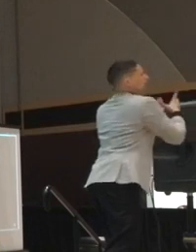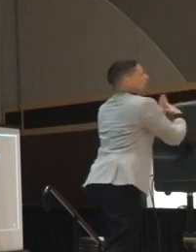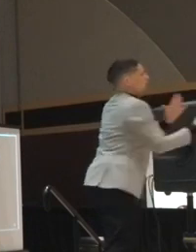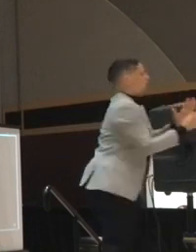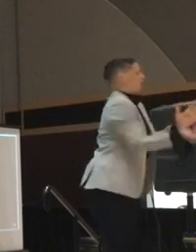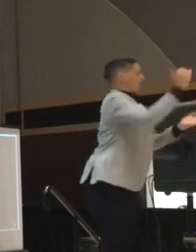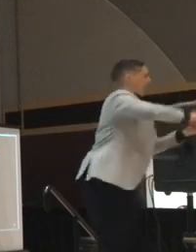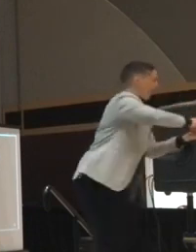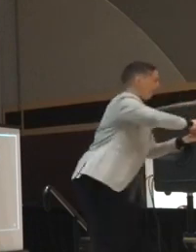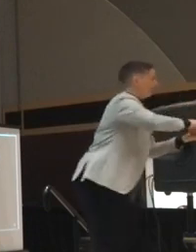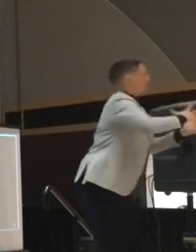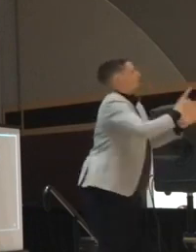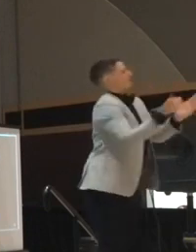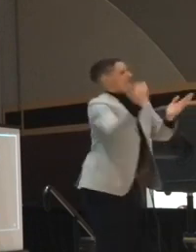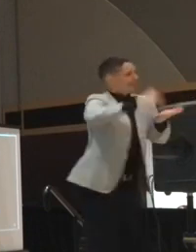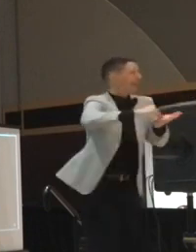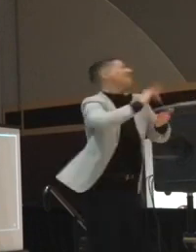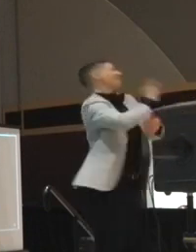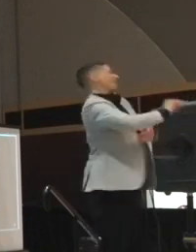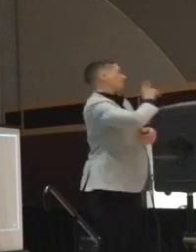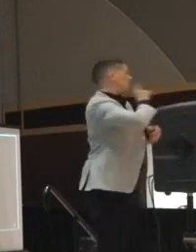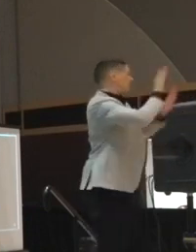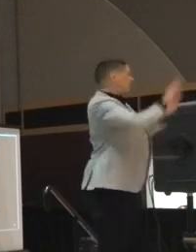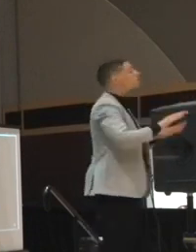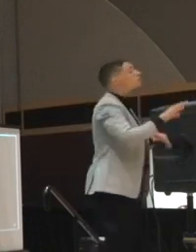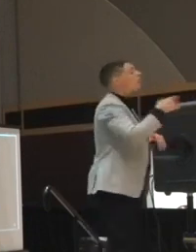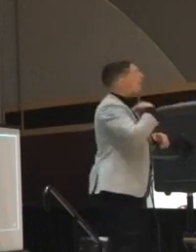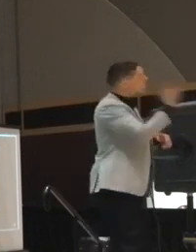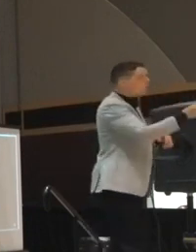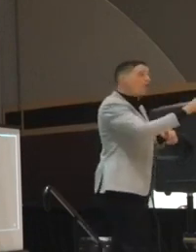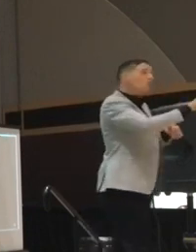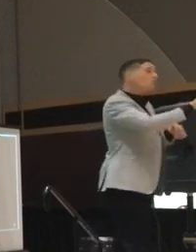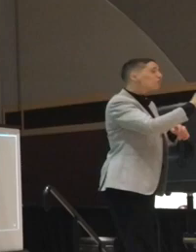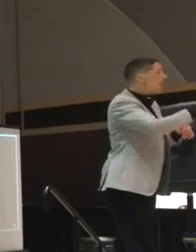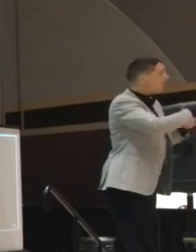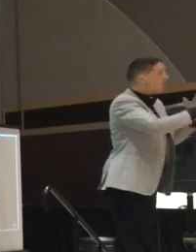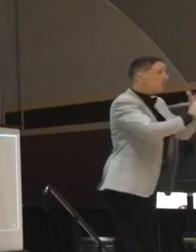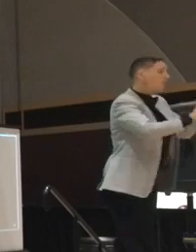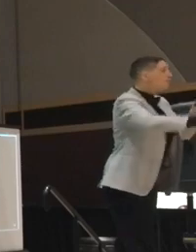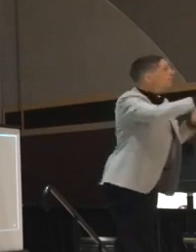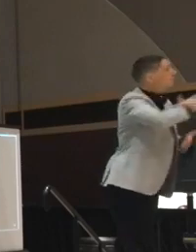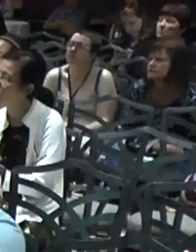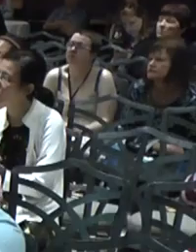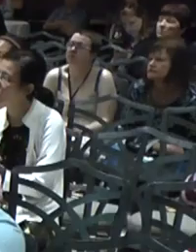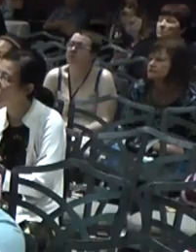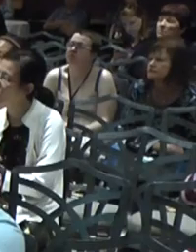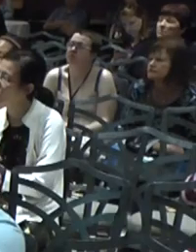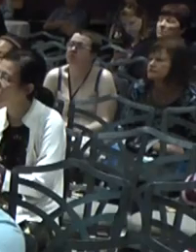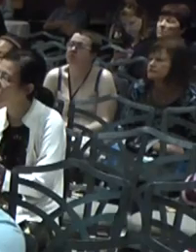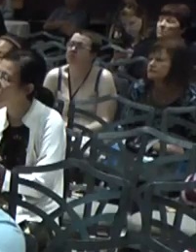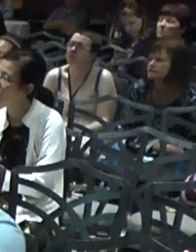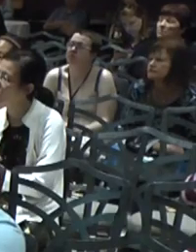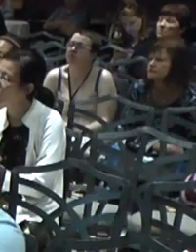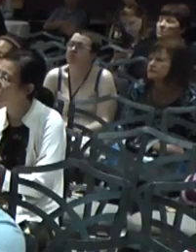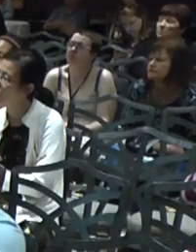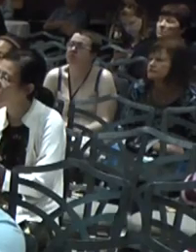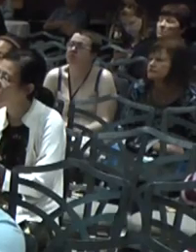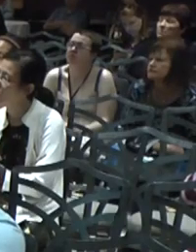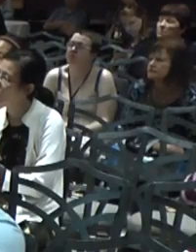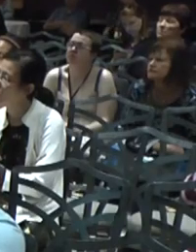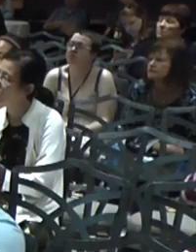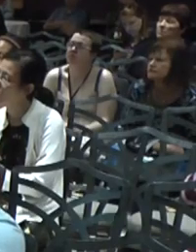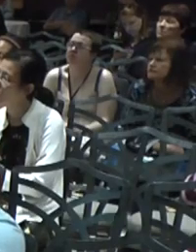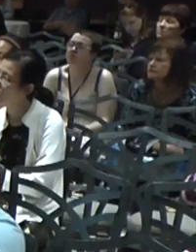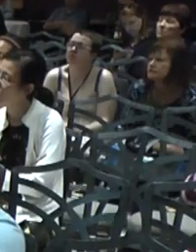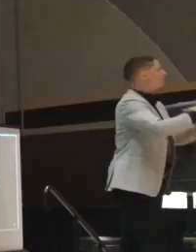really good thing from Wright State University, please write it up and put it in something that's going to be permanent,